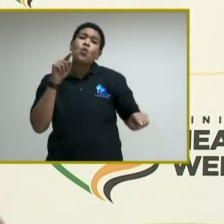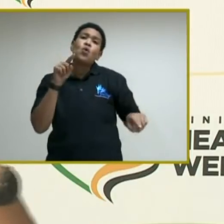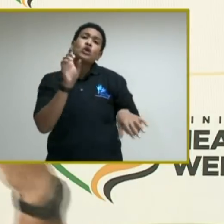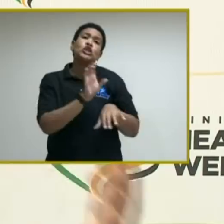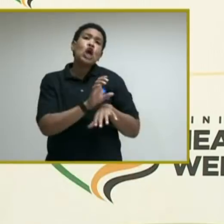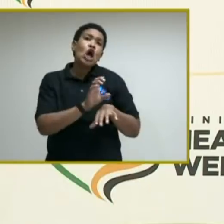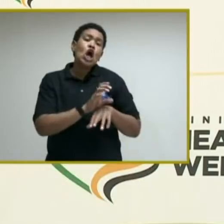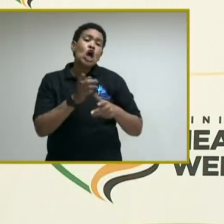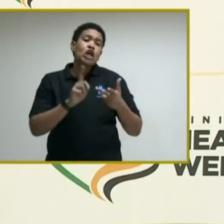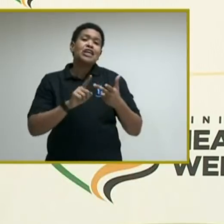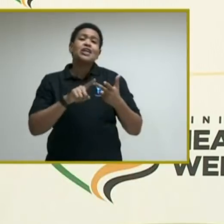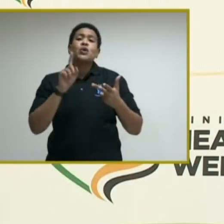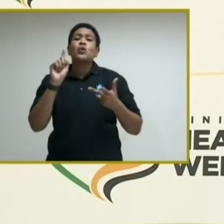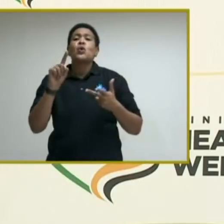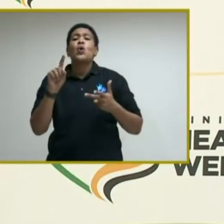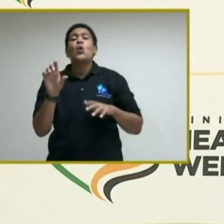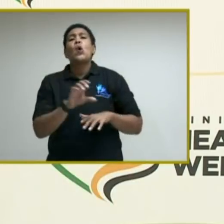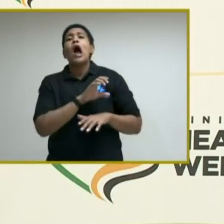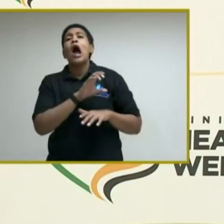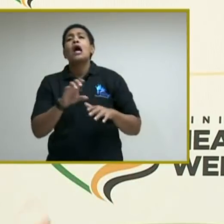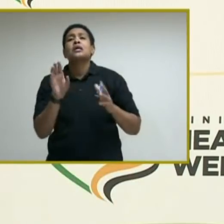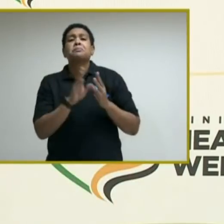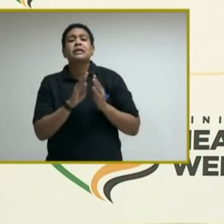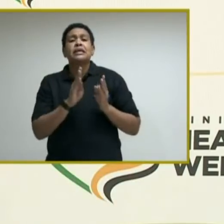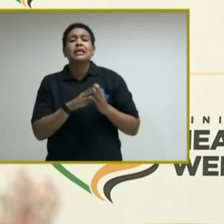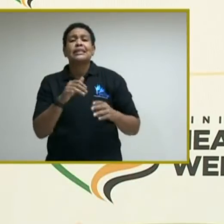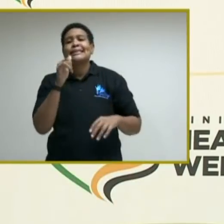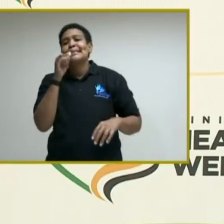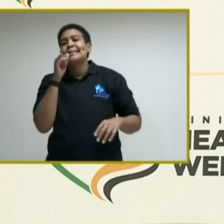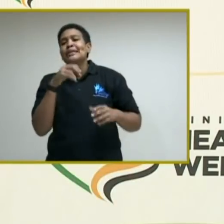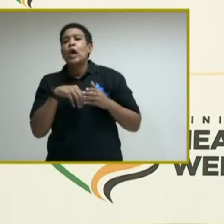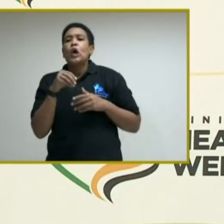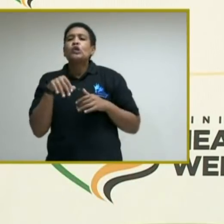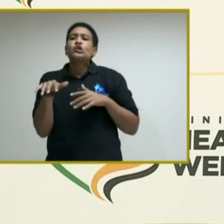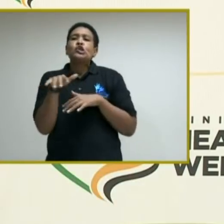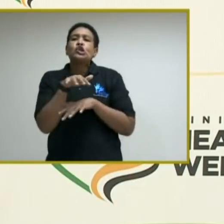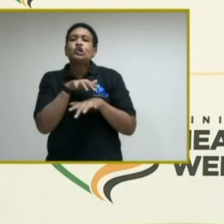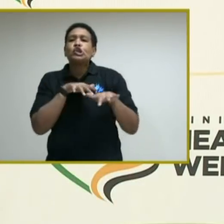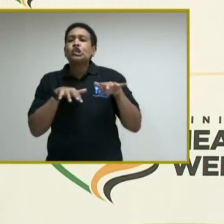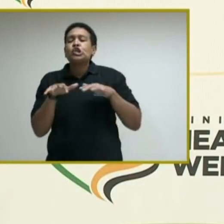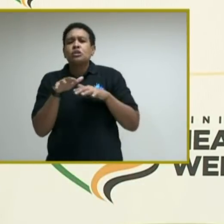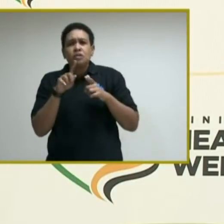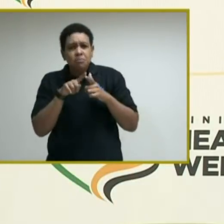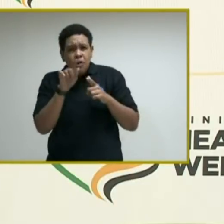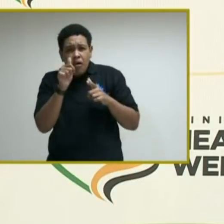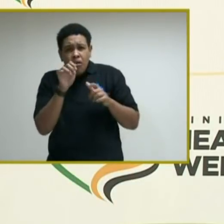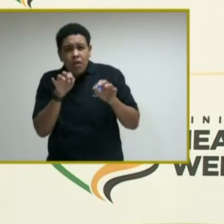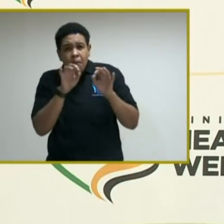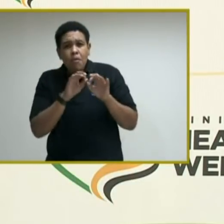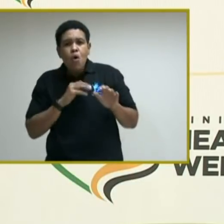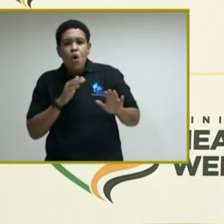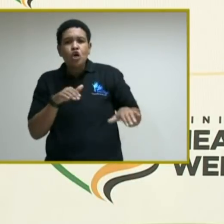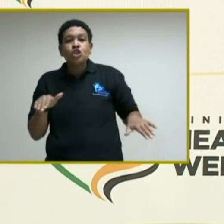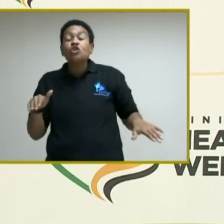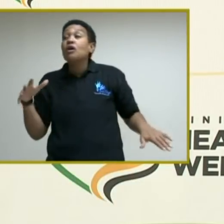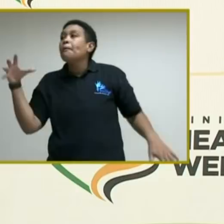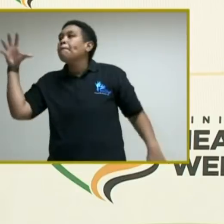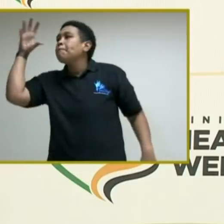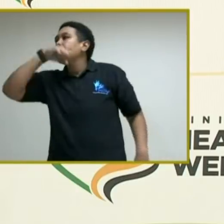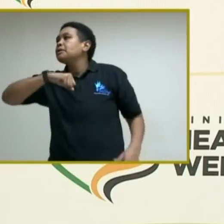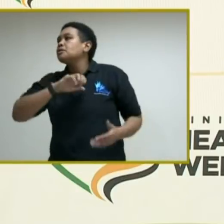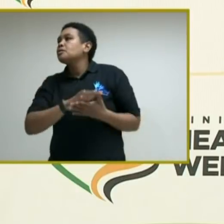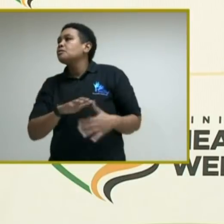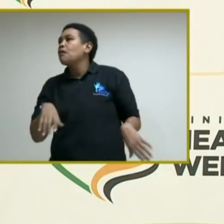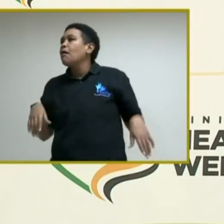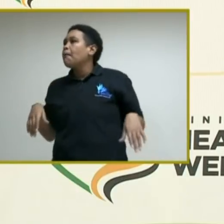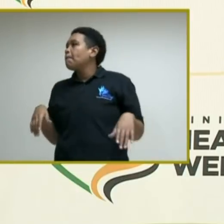the choir meetings, the round robins, all the other stuff. And very importantly, our children from going to school. And we